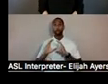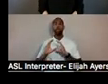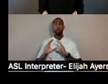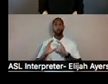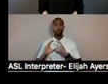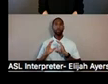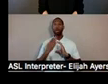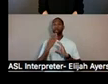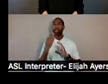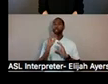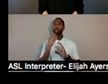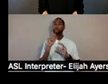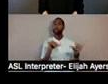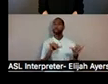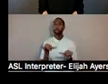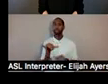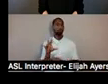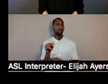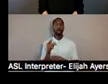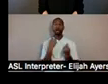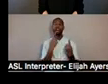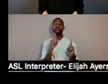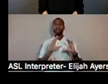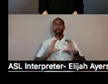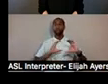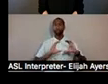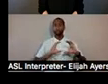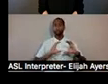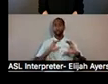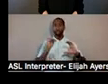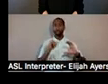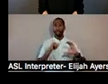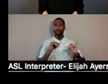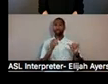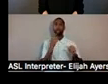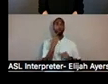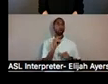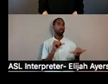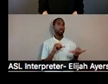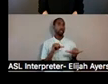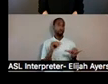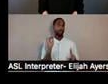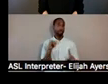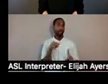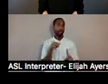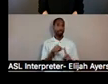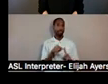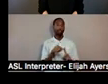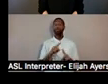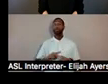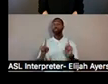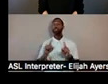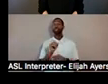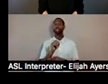gold standard, and it's not. Effective communication is the gold standard, right? Different styles